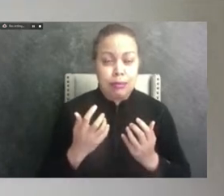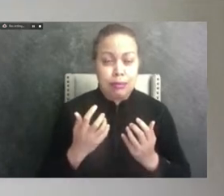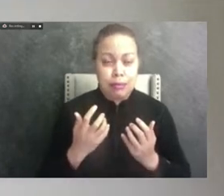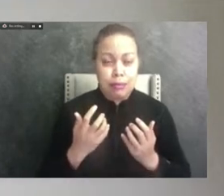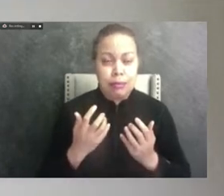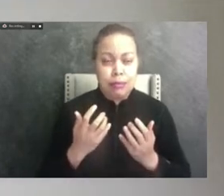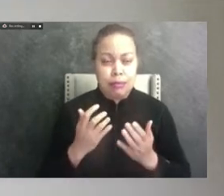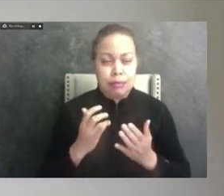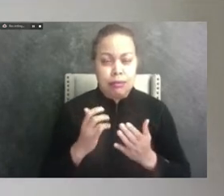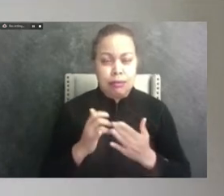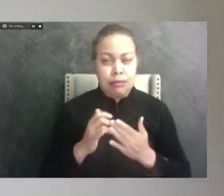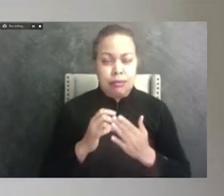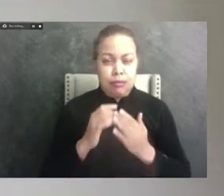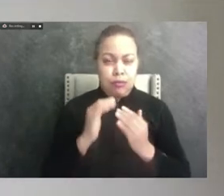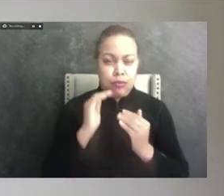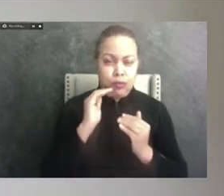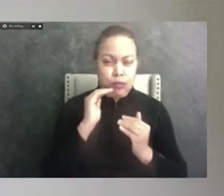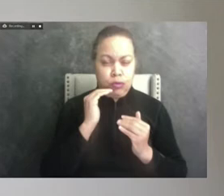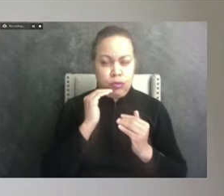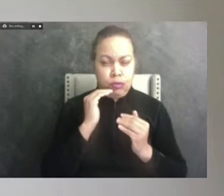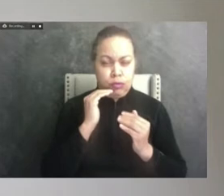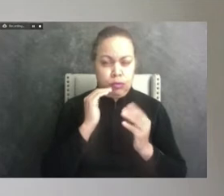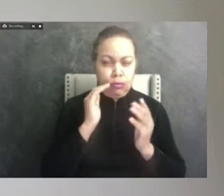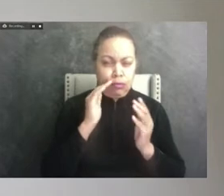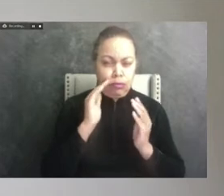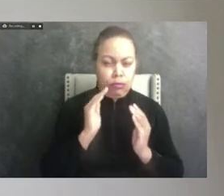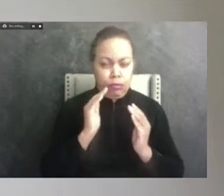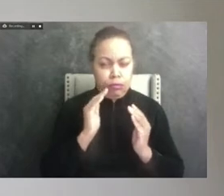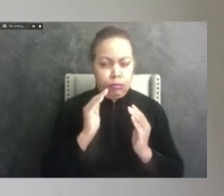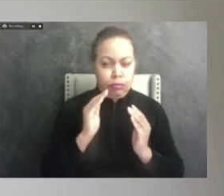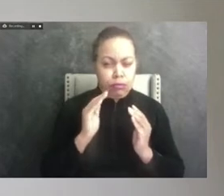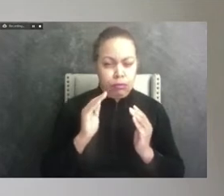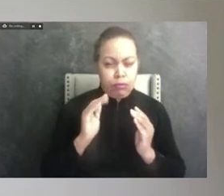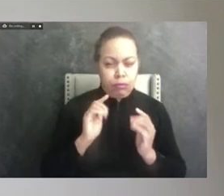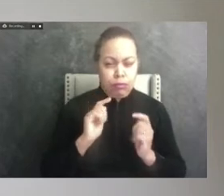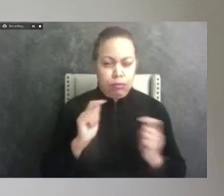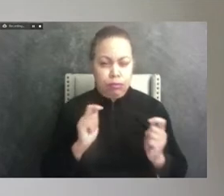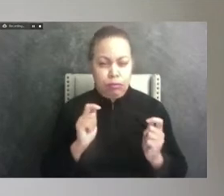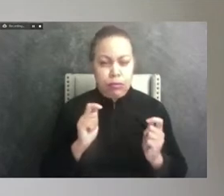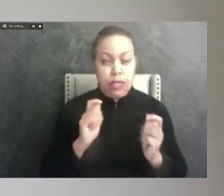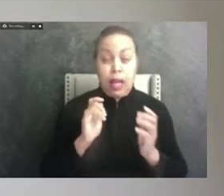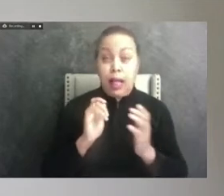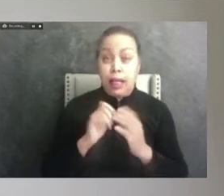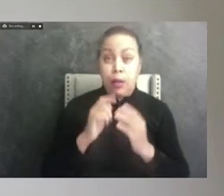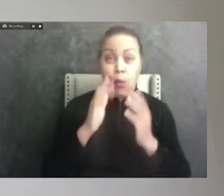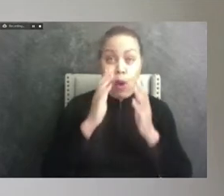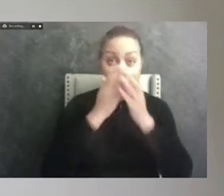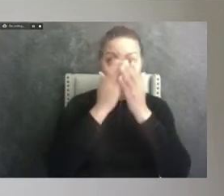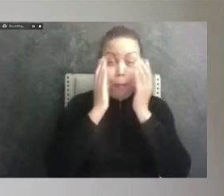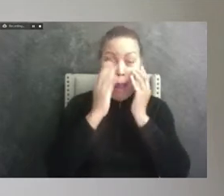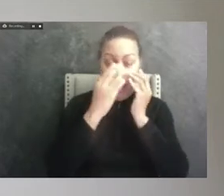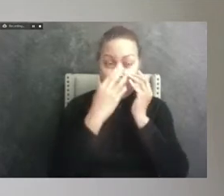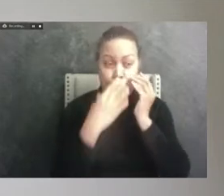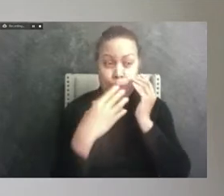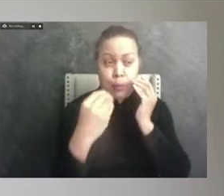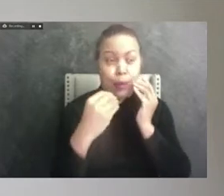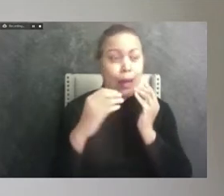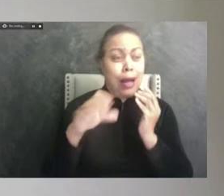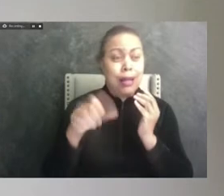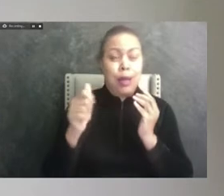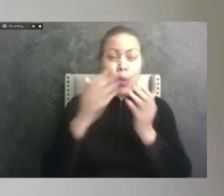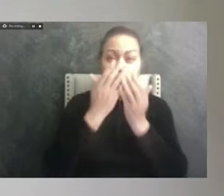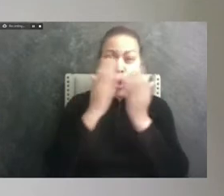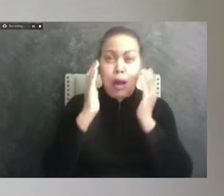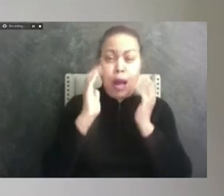a grotesque pucker. Here's a beaked mask, a braided mask. Here's a mask